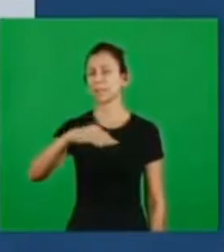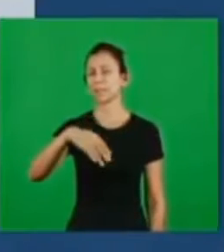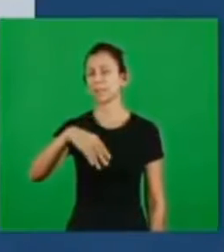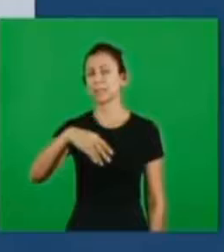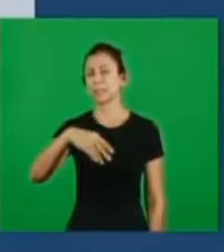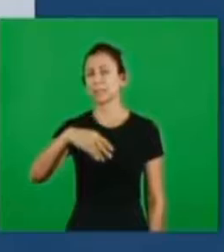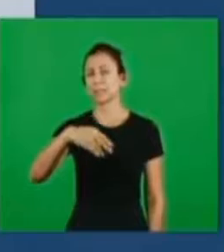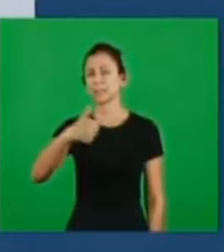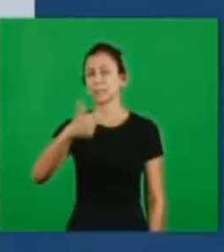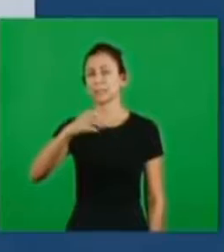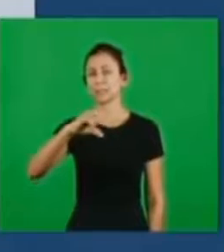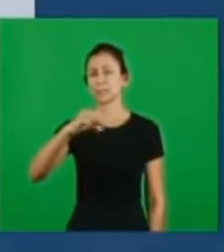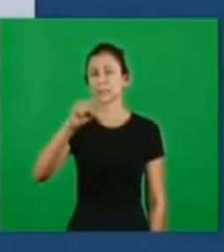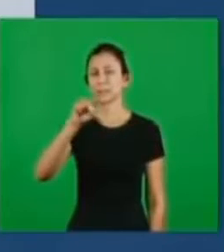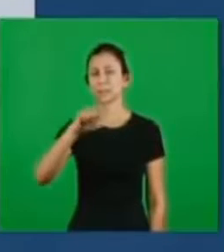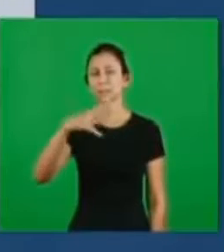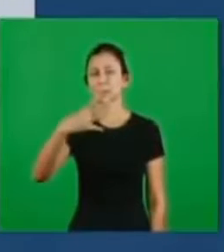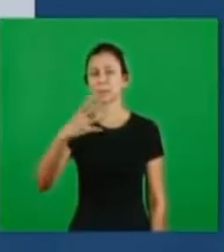as